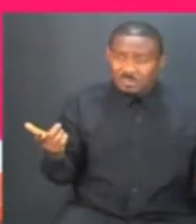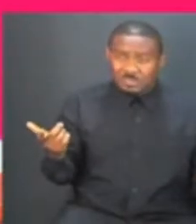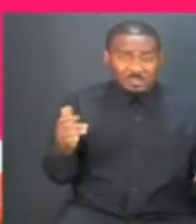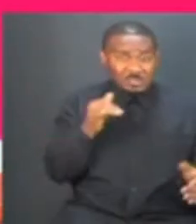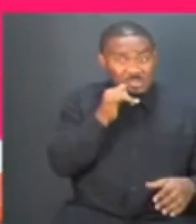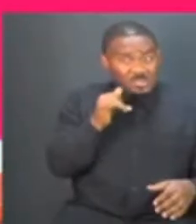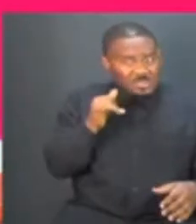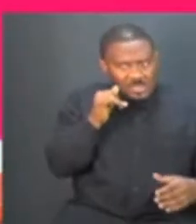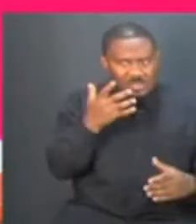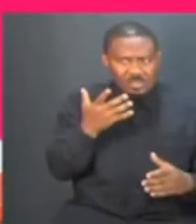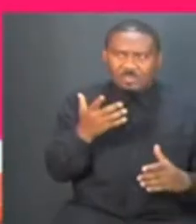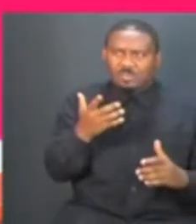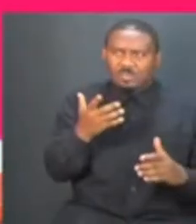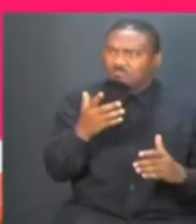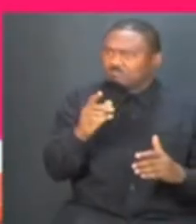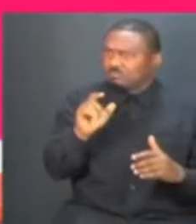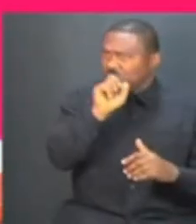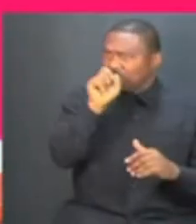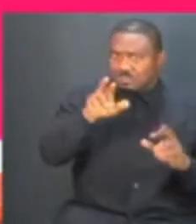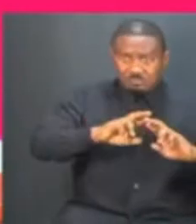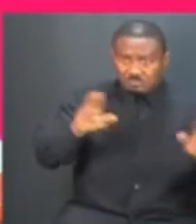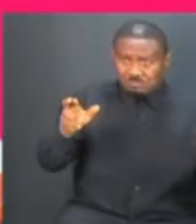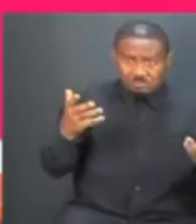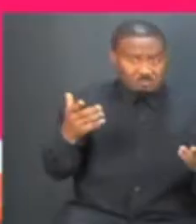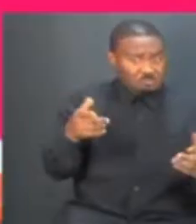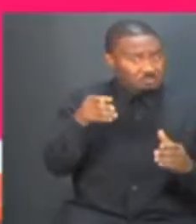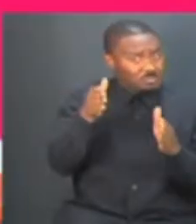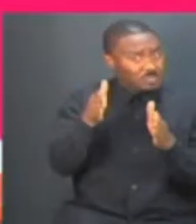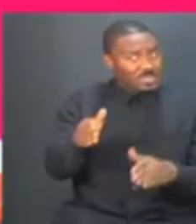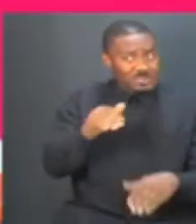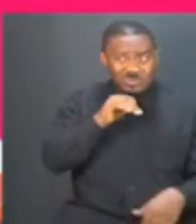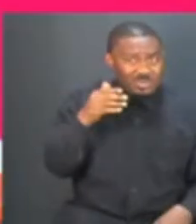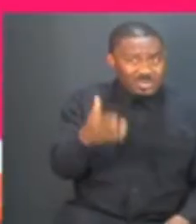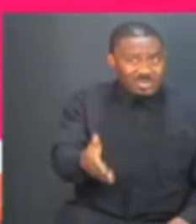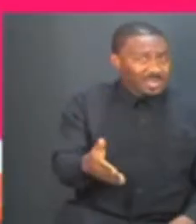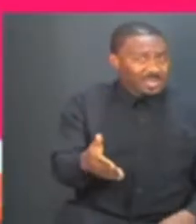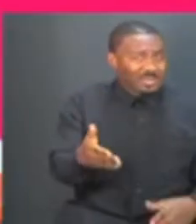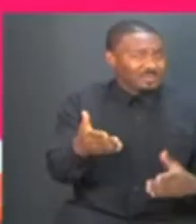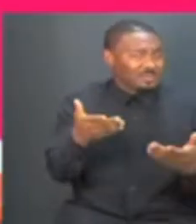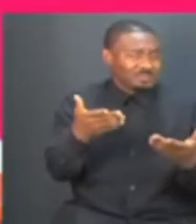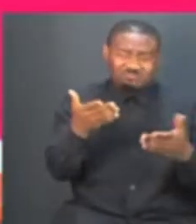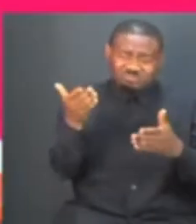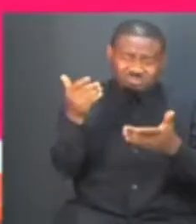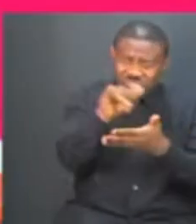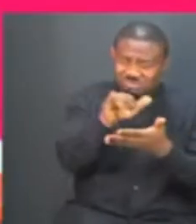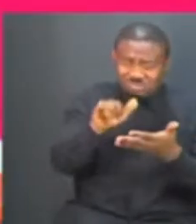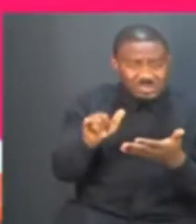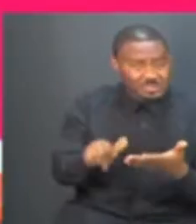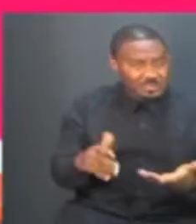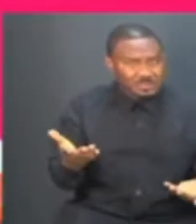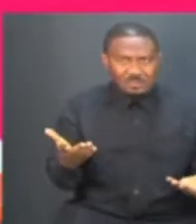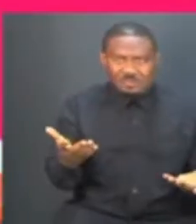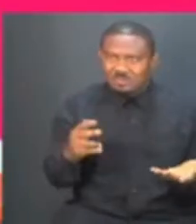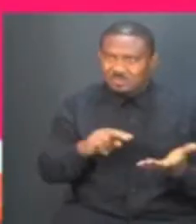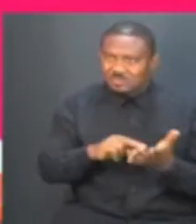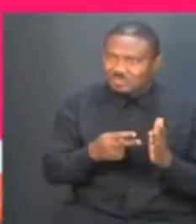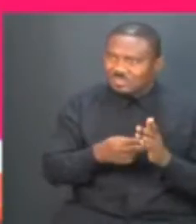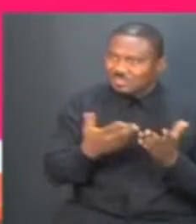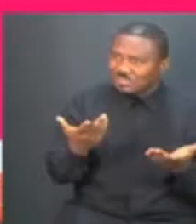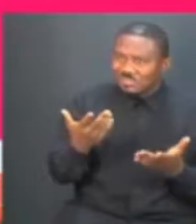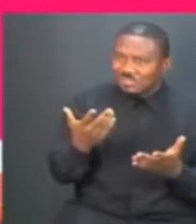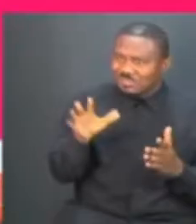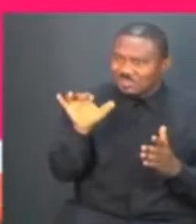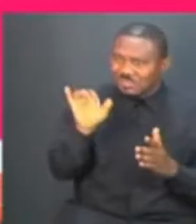there was no direction. So the vote and proceedings cannot go on its own,